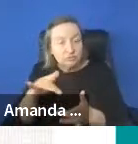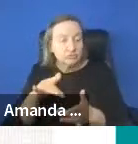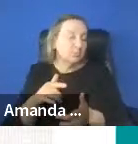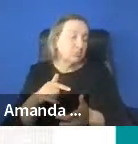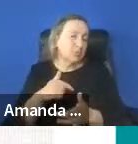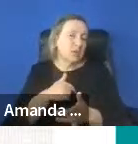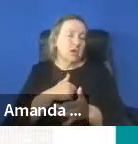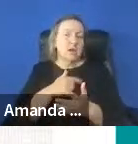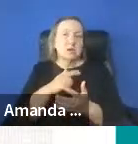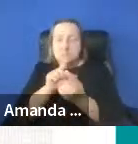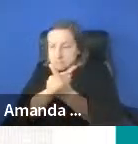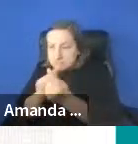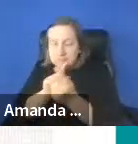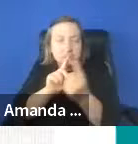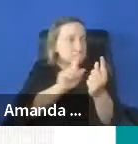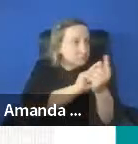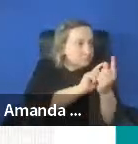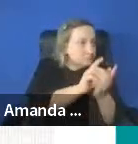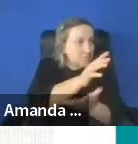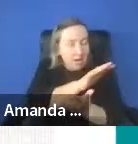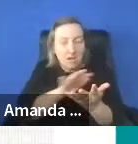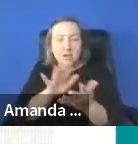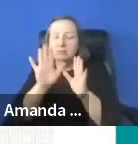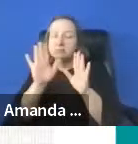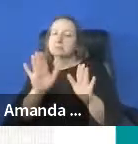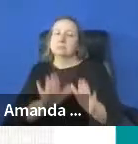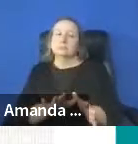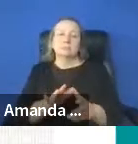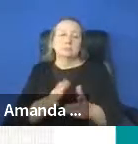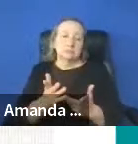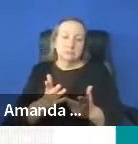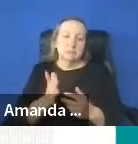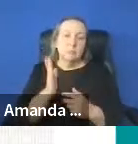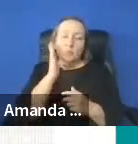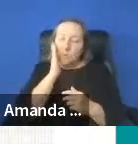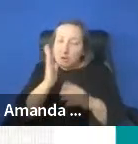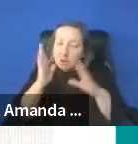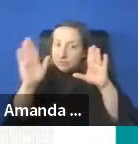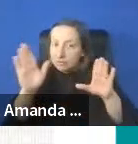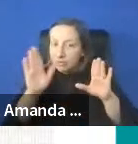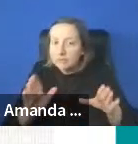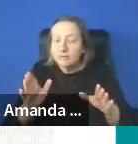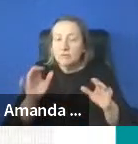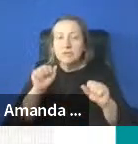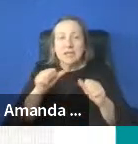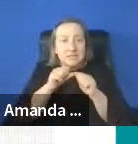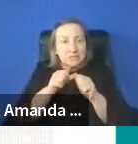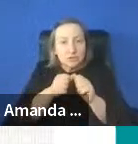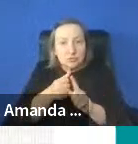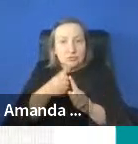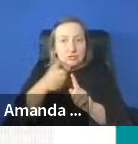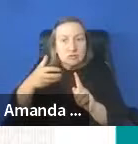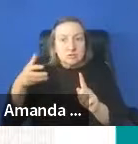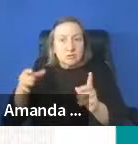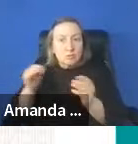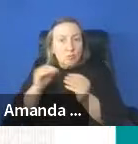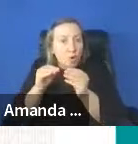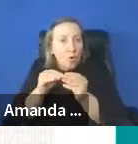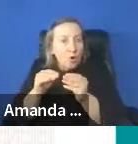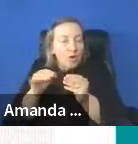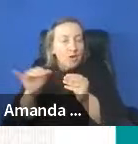know us, got to know them. I think that was really great. It'll be wonderful if we could continue to expand that and build on that and learn